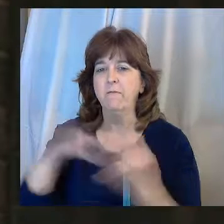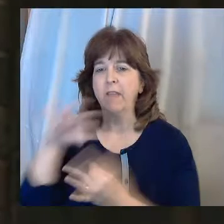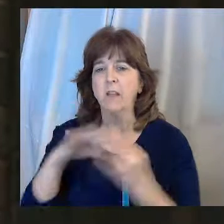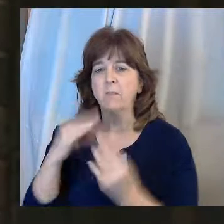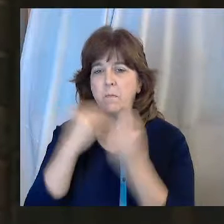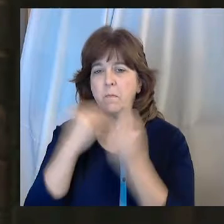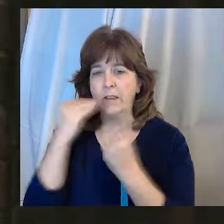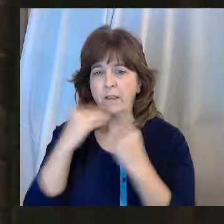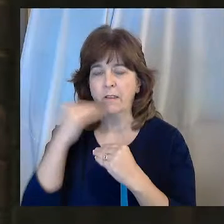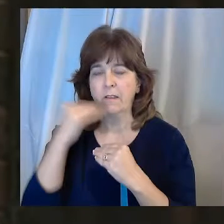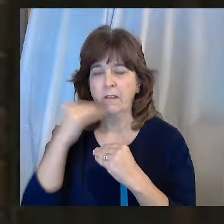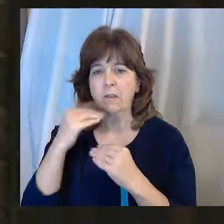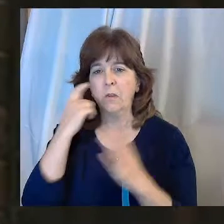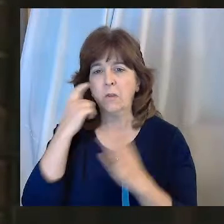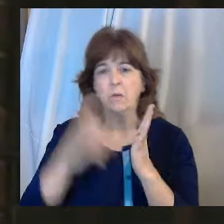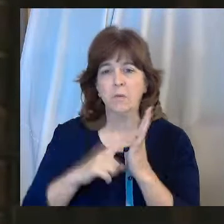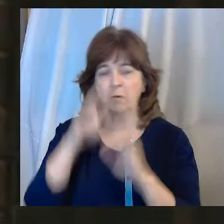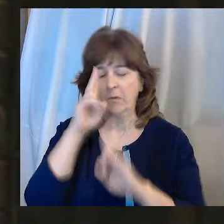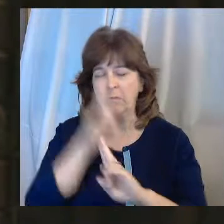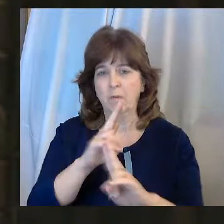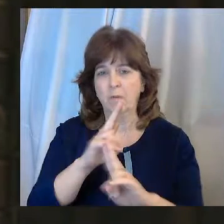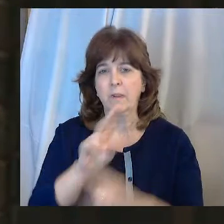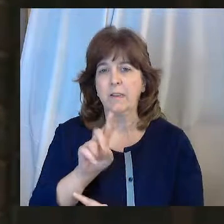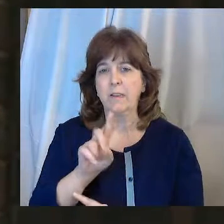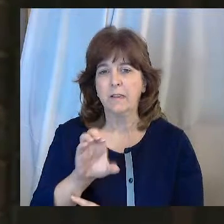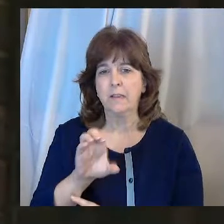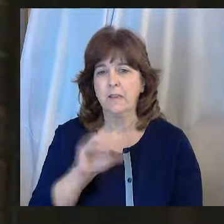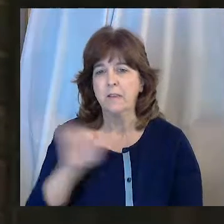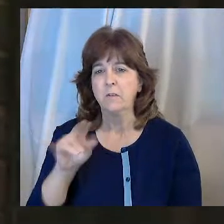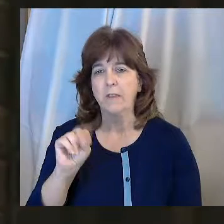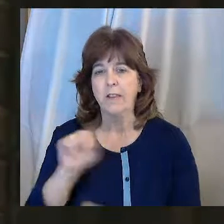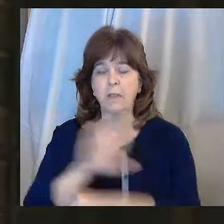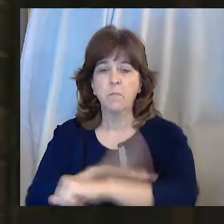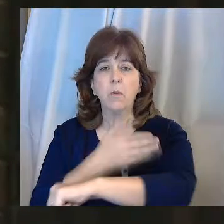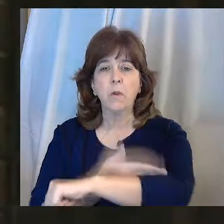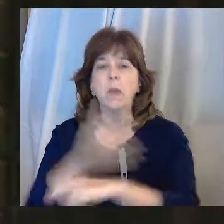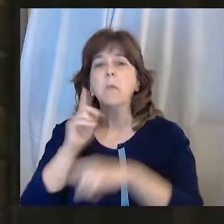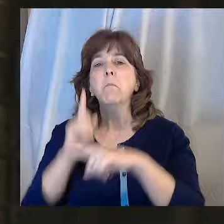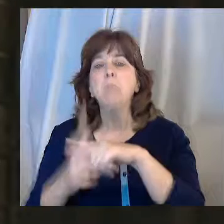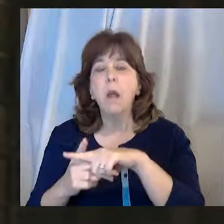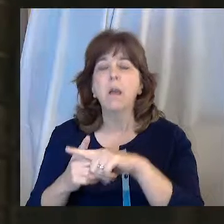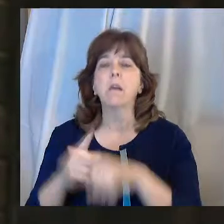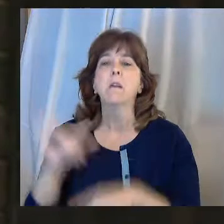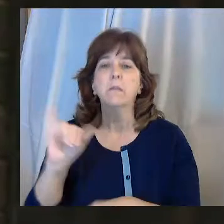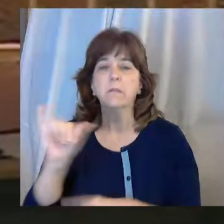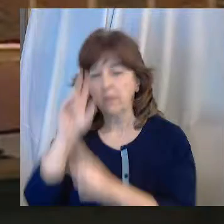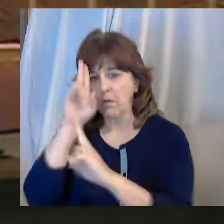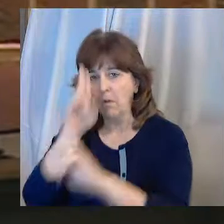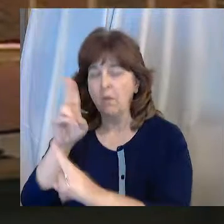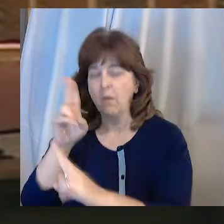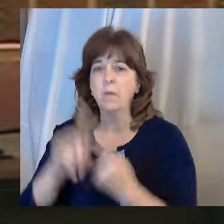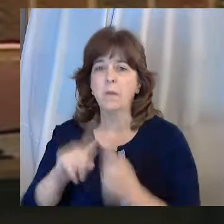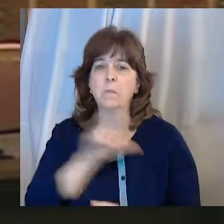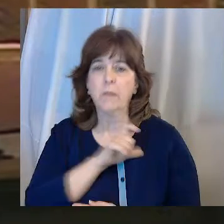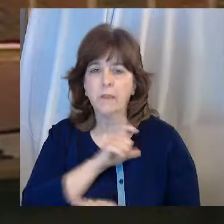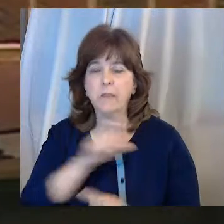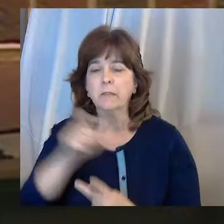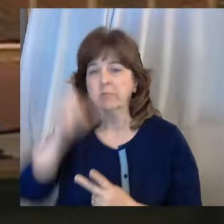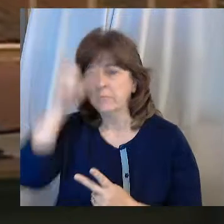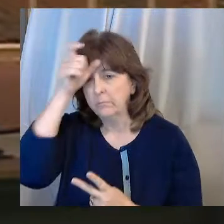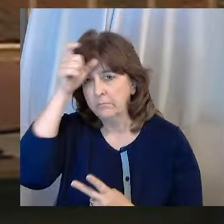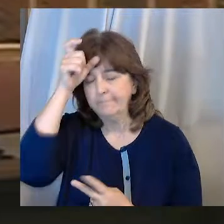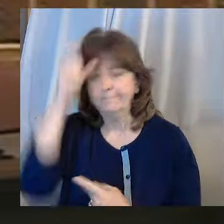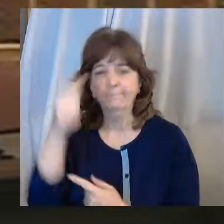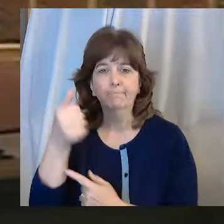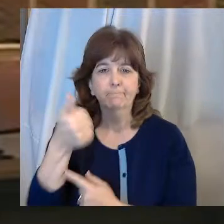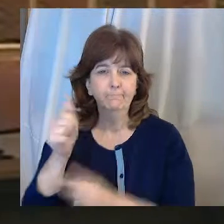recognizing the December and January birthdays and also honoring our first responders. So this will be the EMS and police and firemen, and Service Team 2 will be in charge